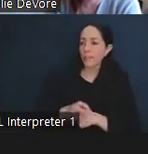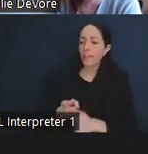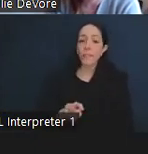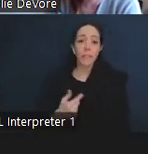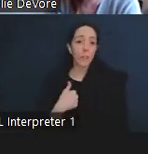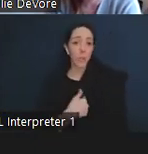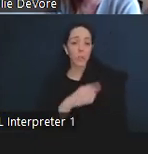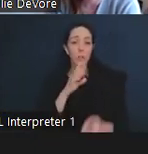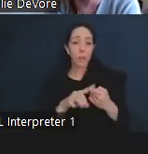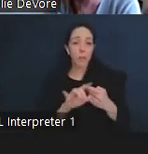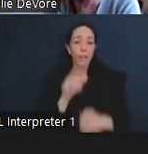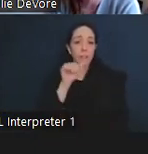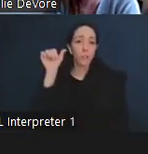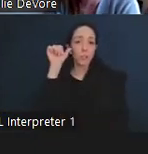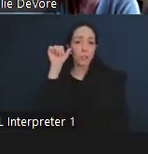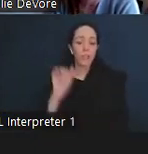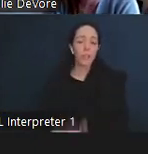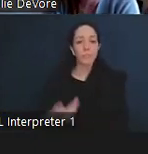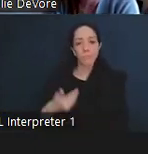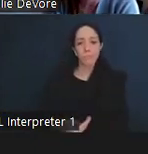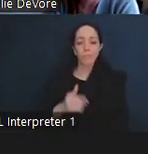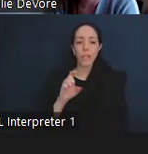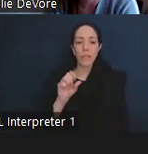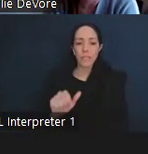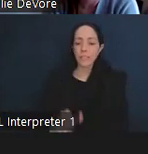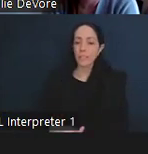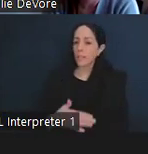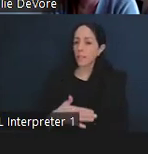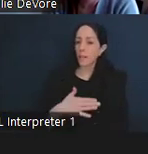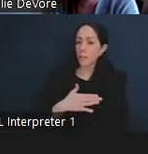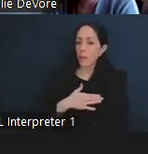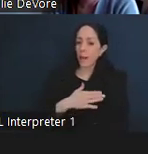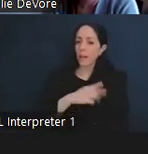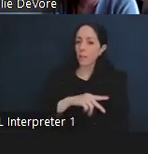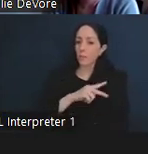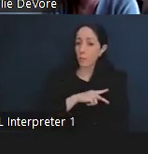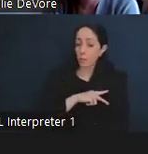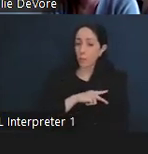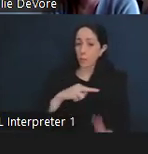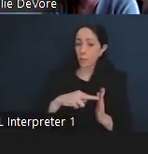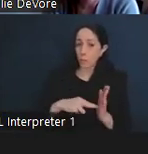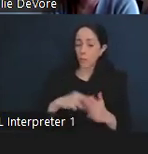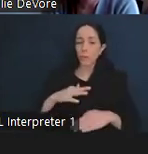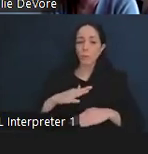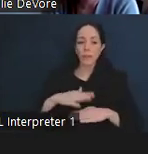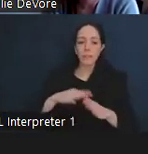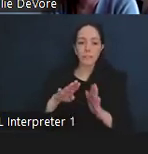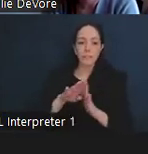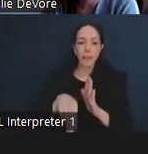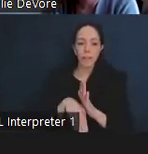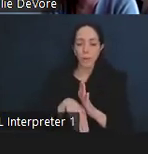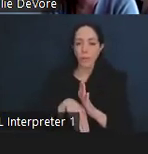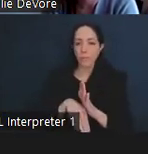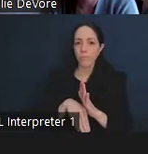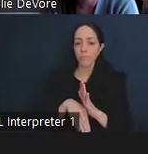ACE yesterday. This is Lisa. I mean, my personal rule of thumb is at least 30 minutes, right? Like at least a half